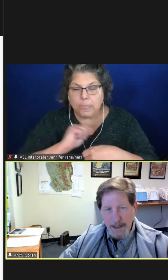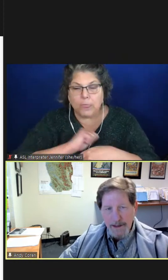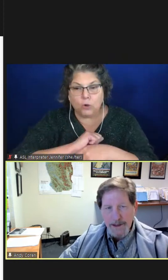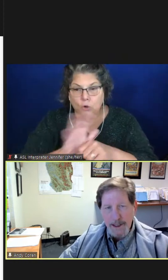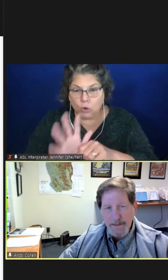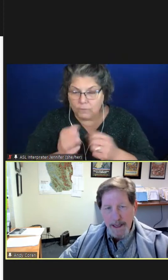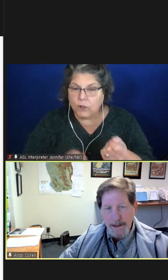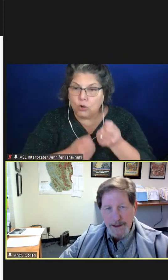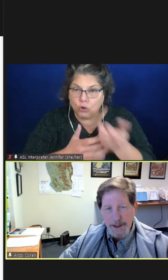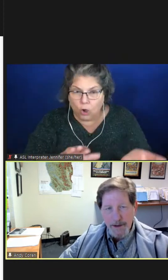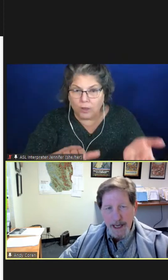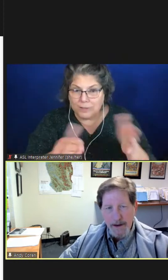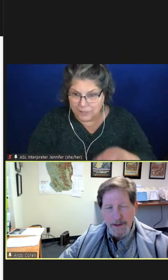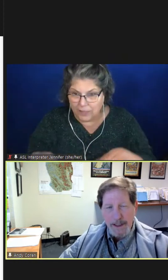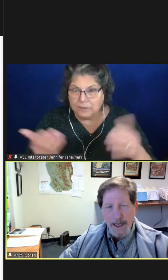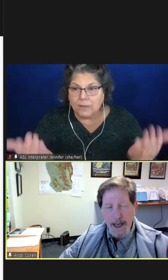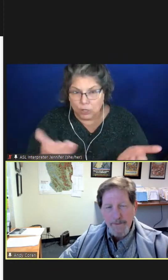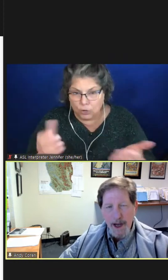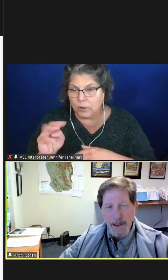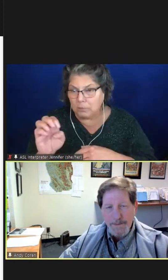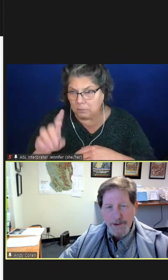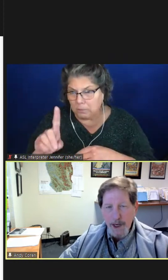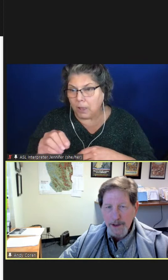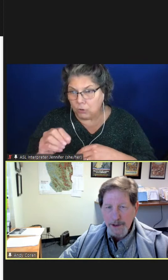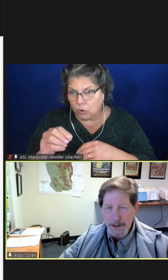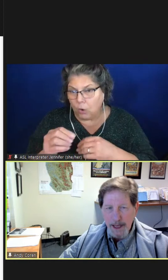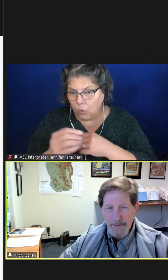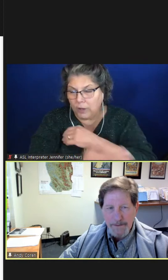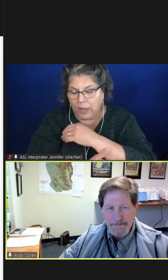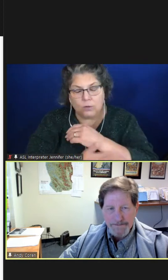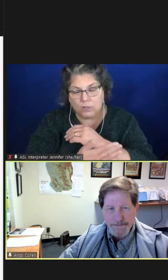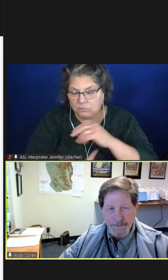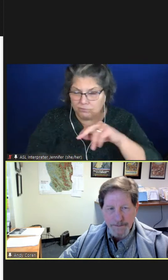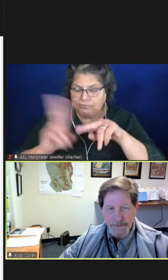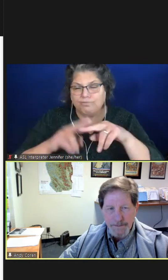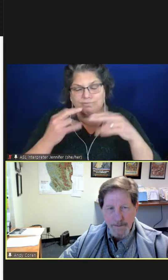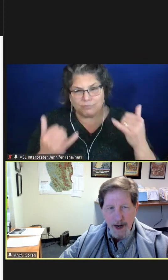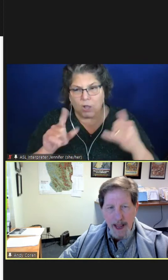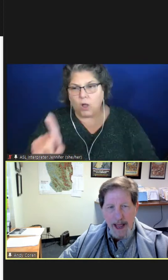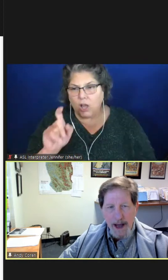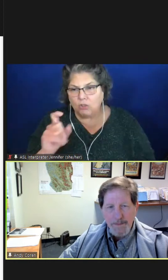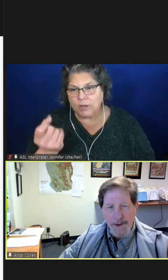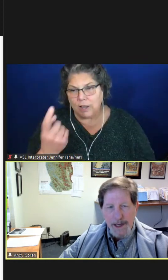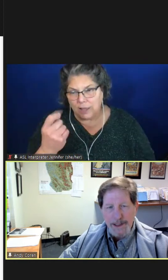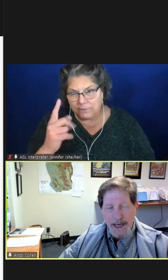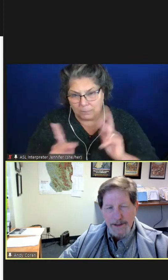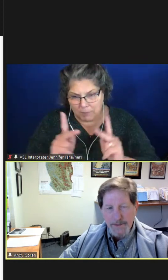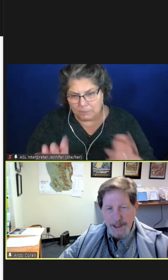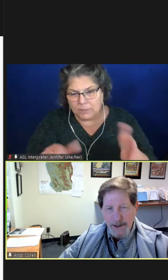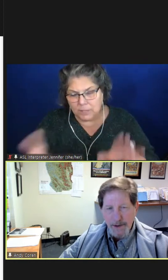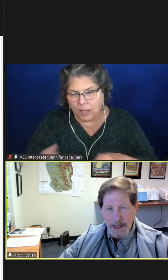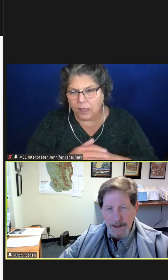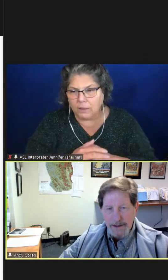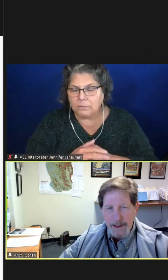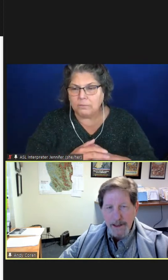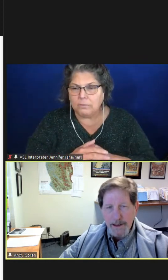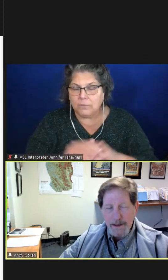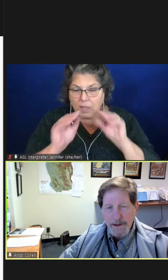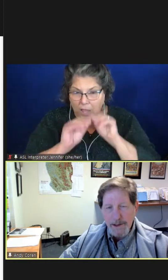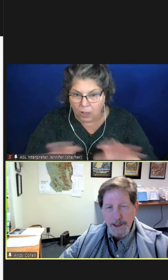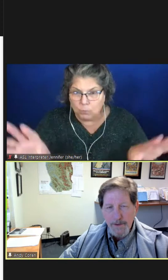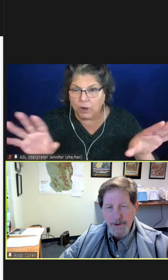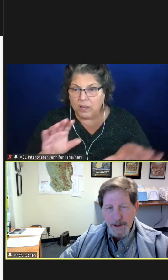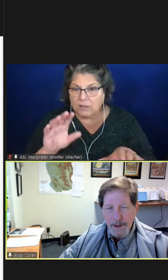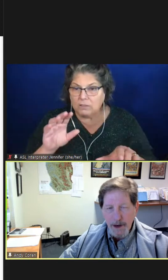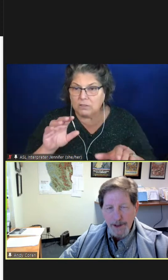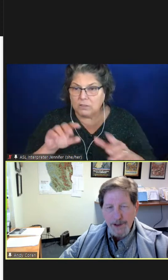COVID-caused deaths in Mendocino County have gone up to 111. Outbreaks as of January 19th